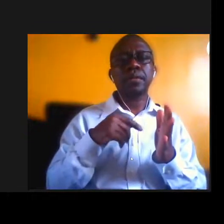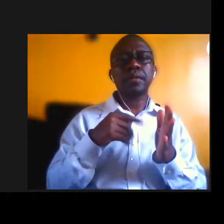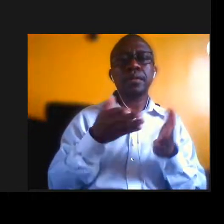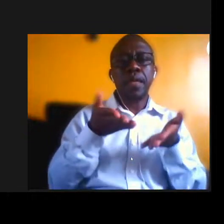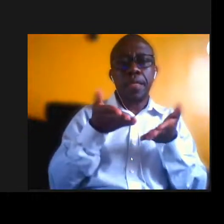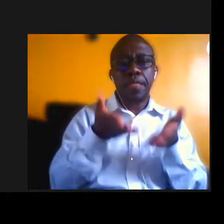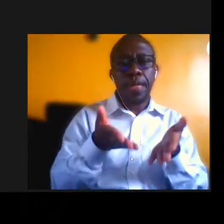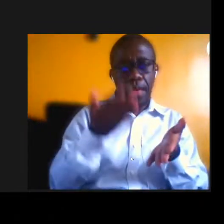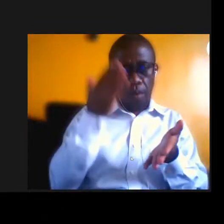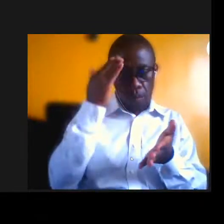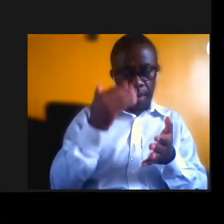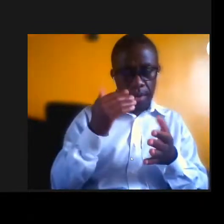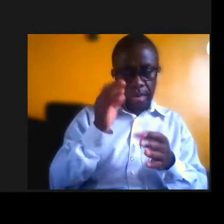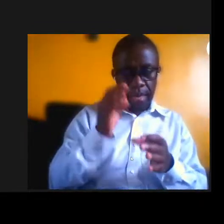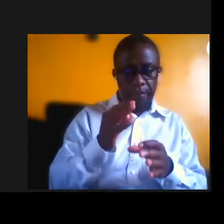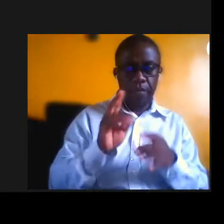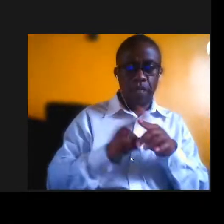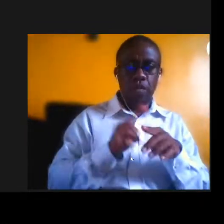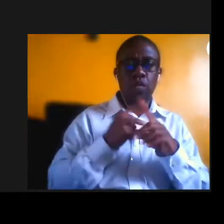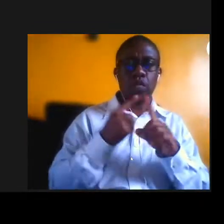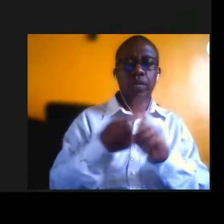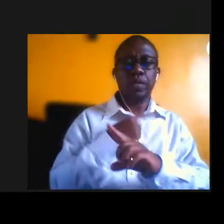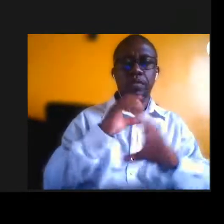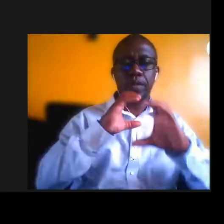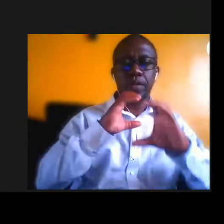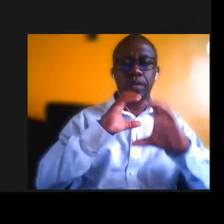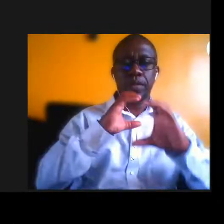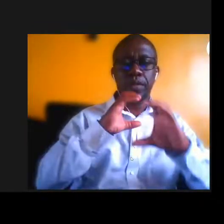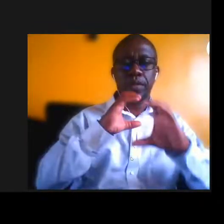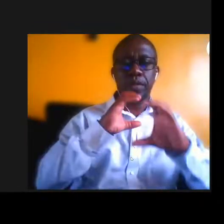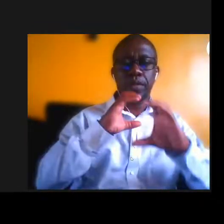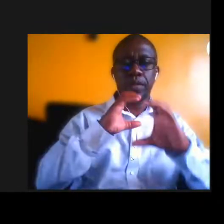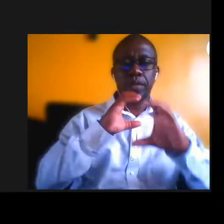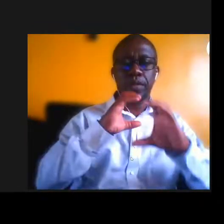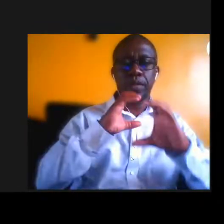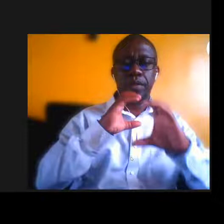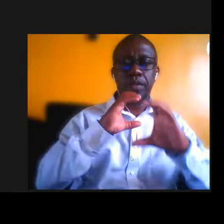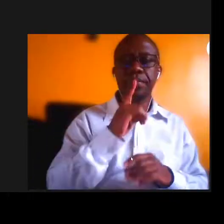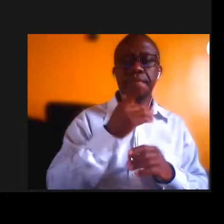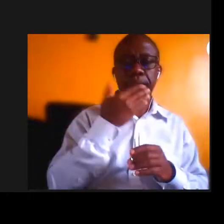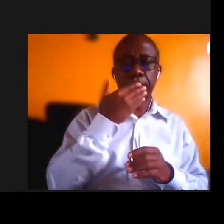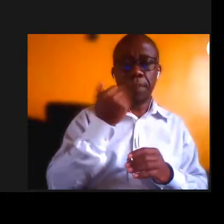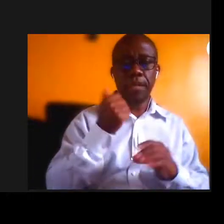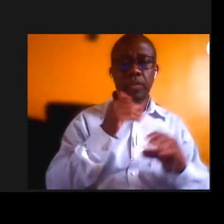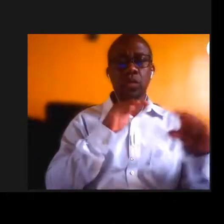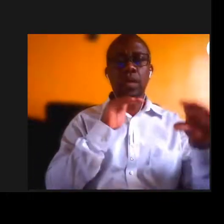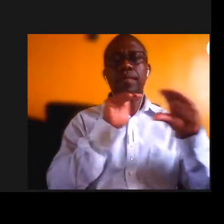of communication. This is why I say it's better to invest more